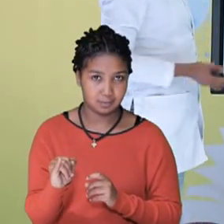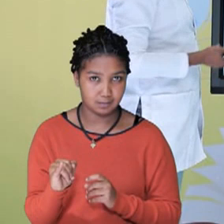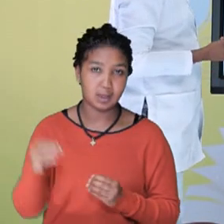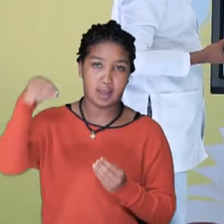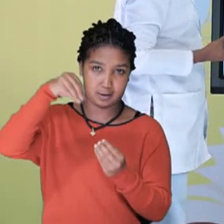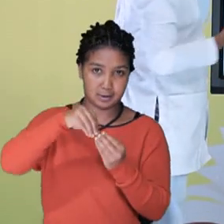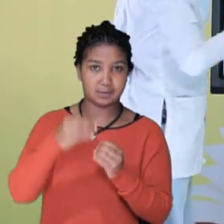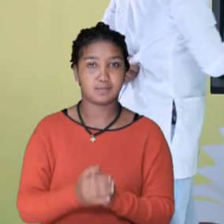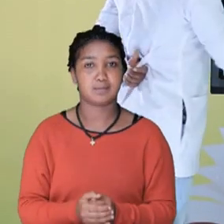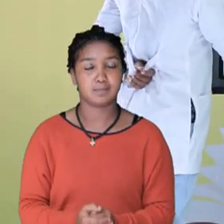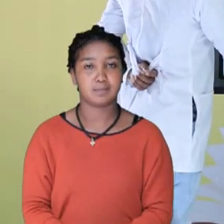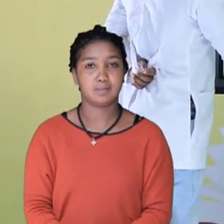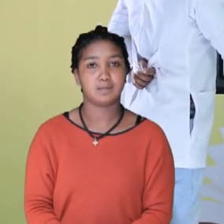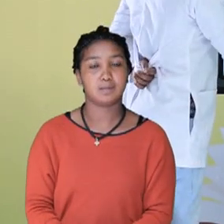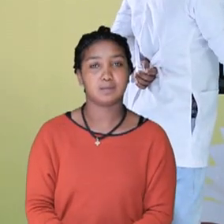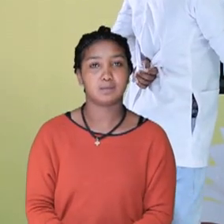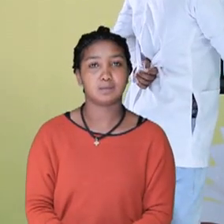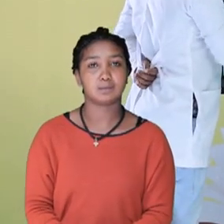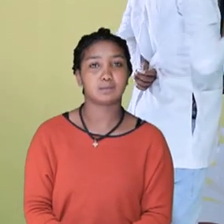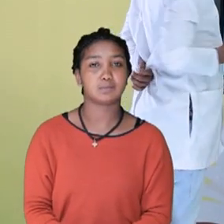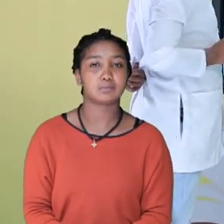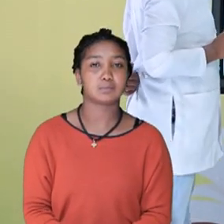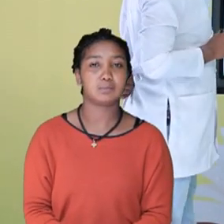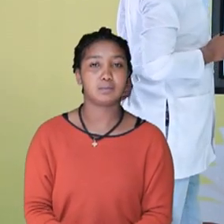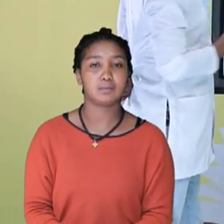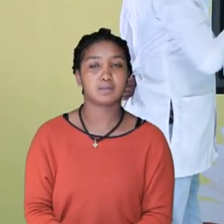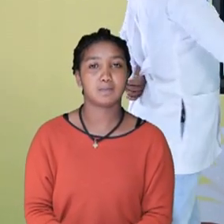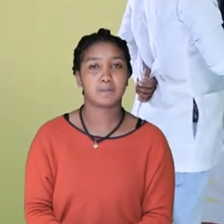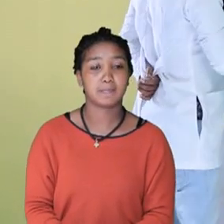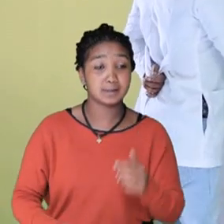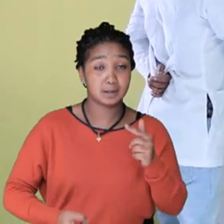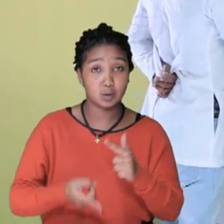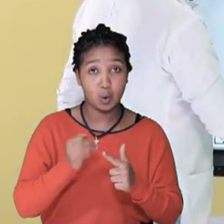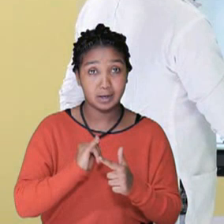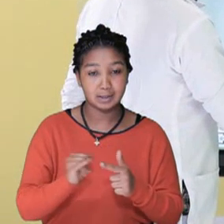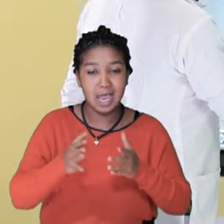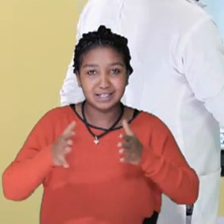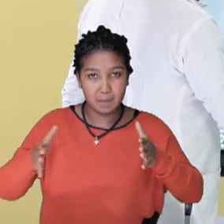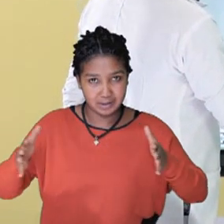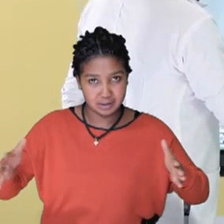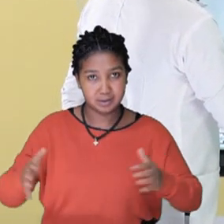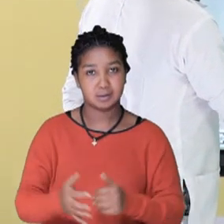increase. The temperature is increase. The second one is expansion.